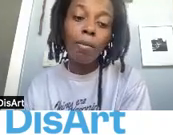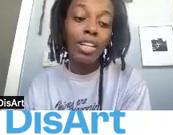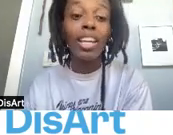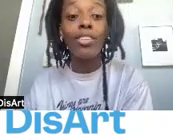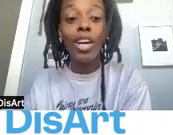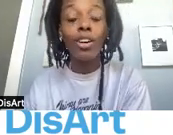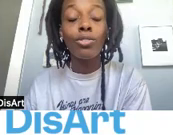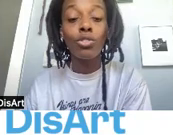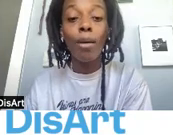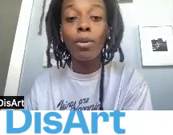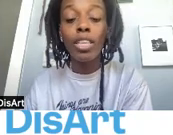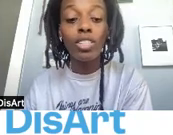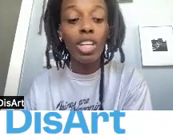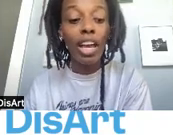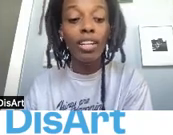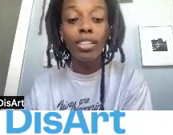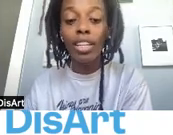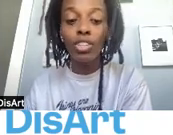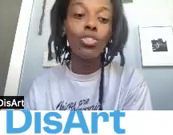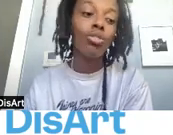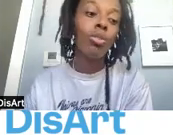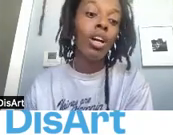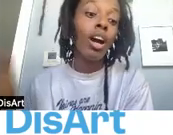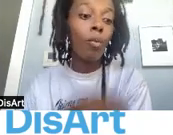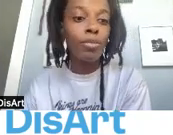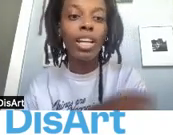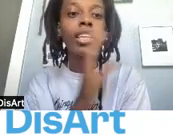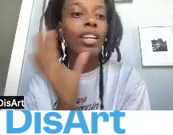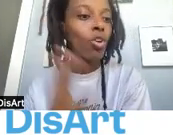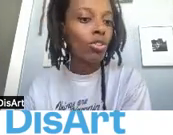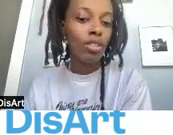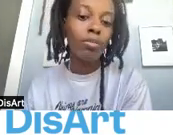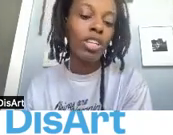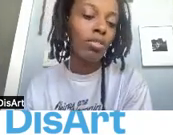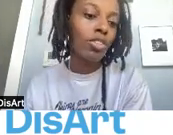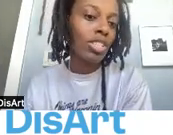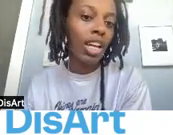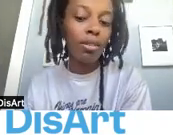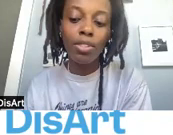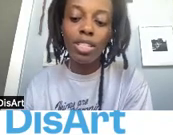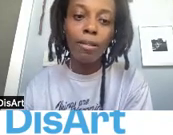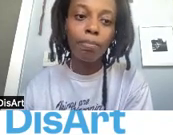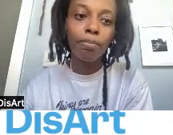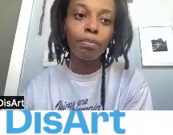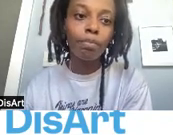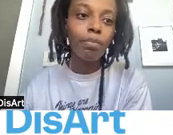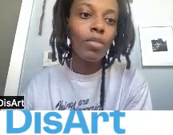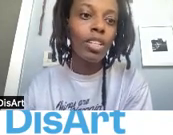us. Again, I'll drop in the chat a link to our website that has all the information for you to sign up for